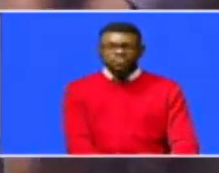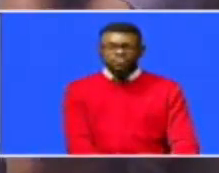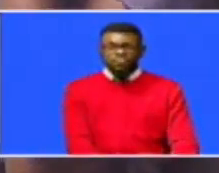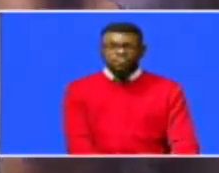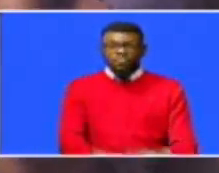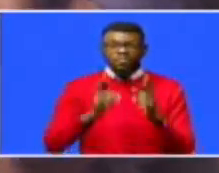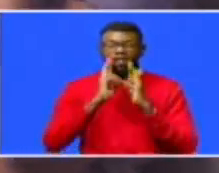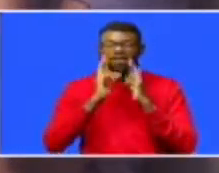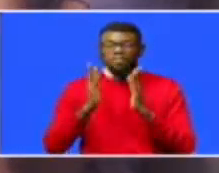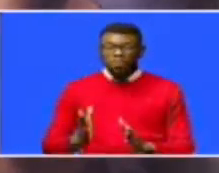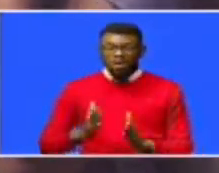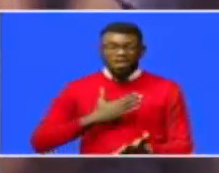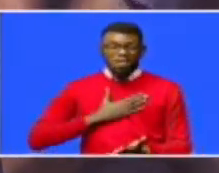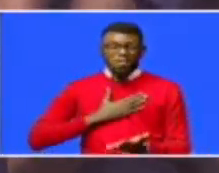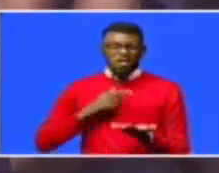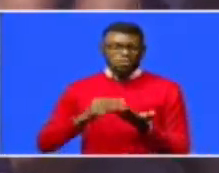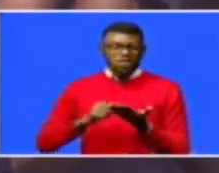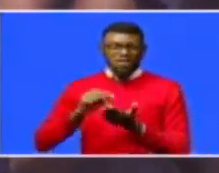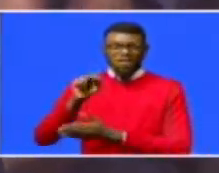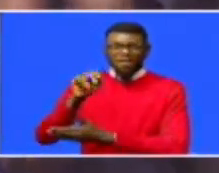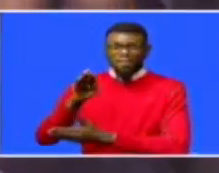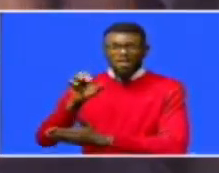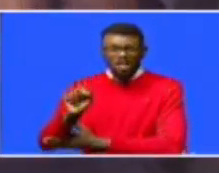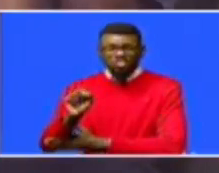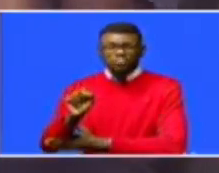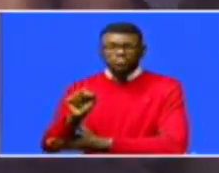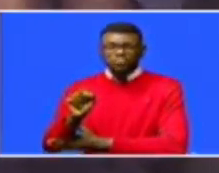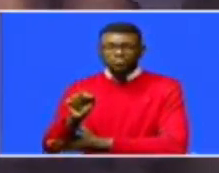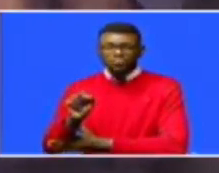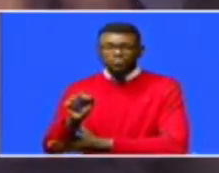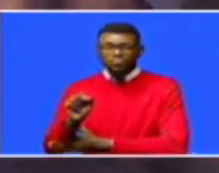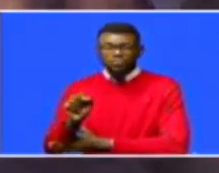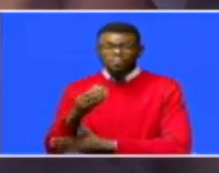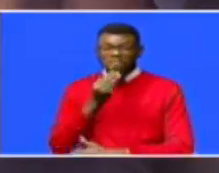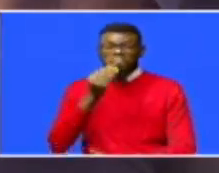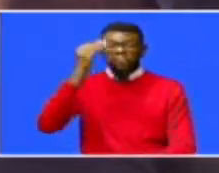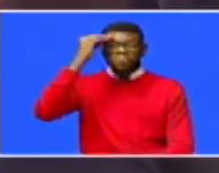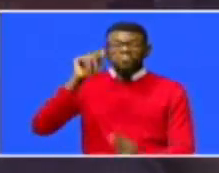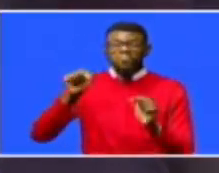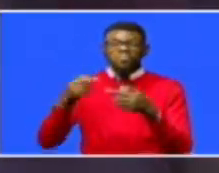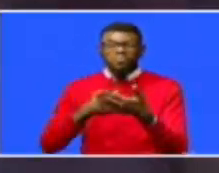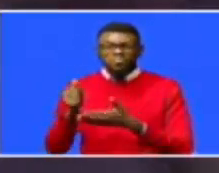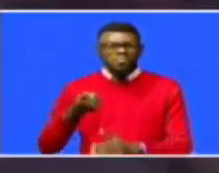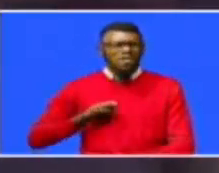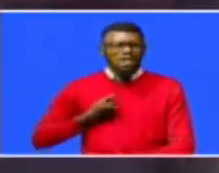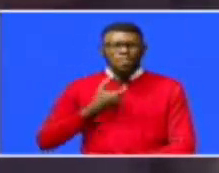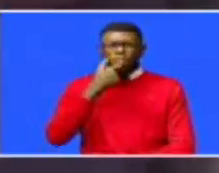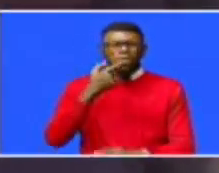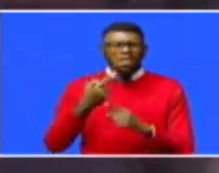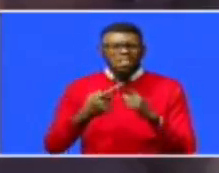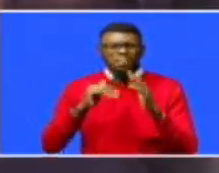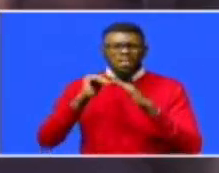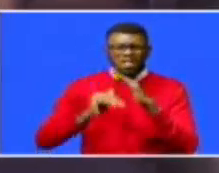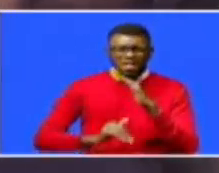A reporter from our Ugandan partners, NBS, goes undercover and poses as a buyer. Young girls between 8 and 18